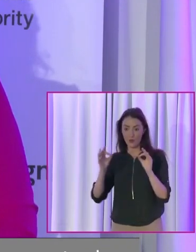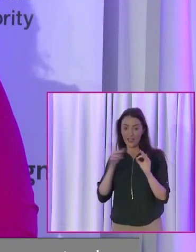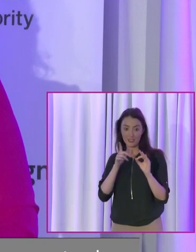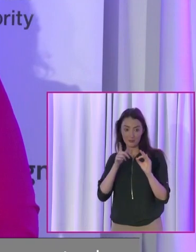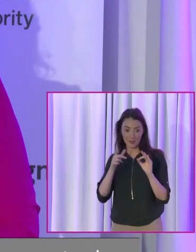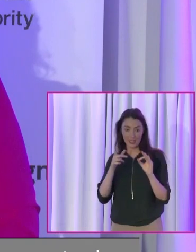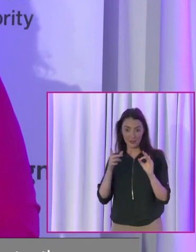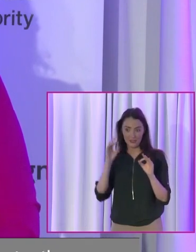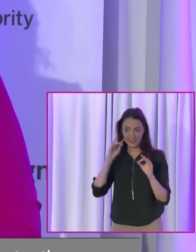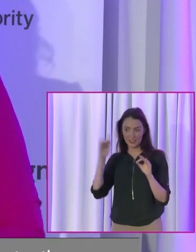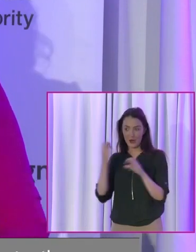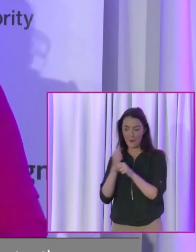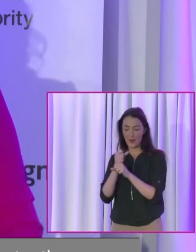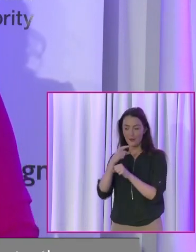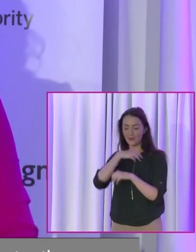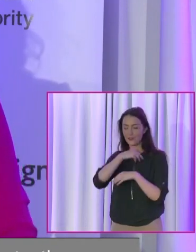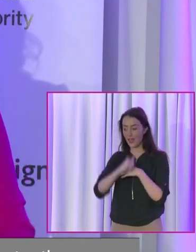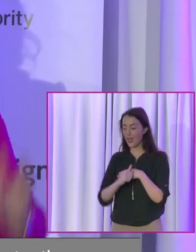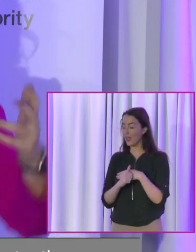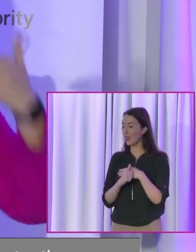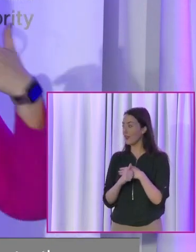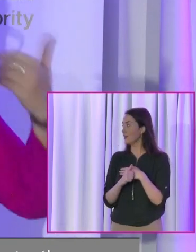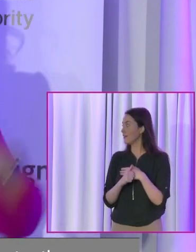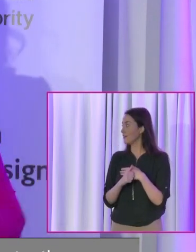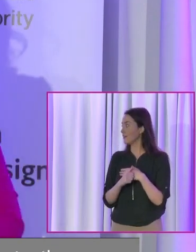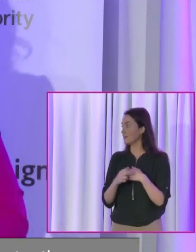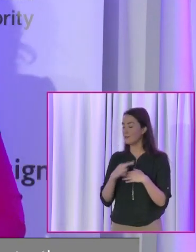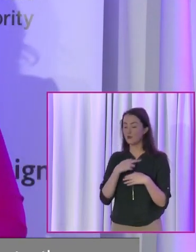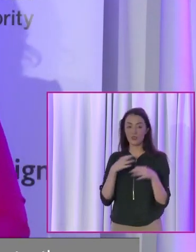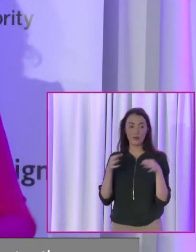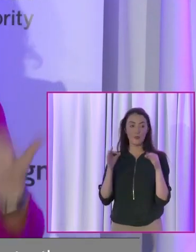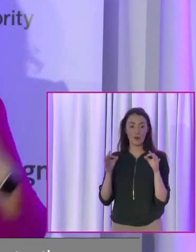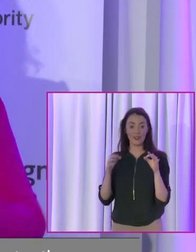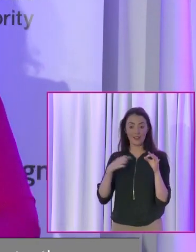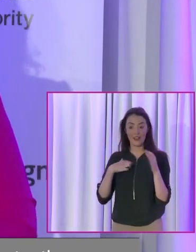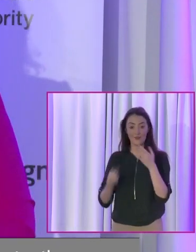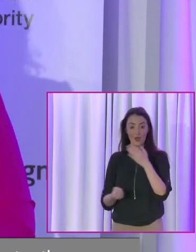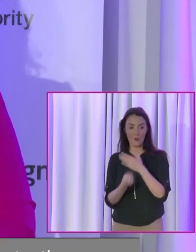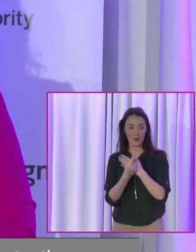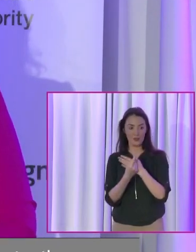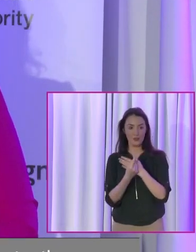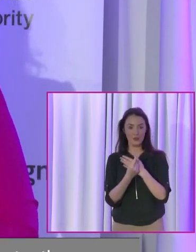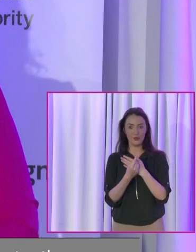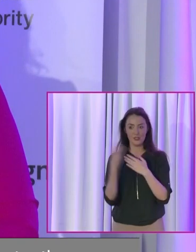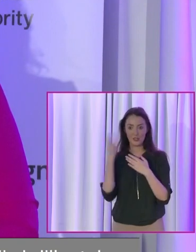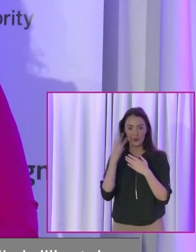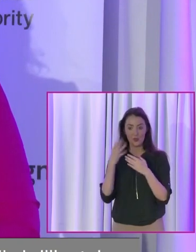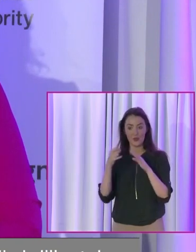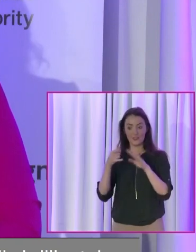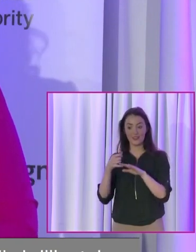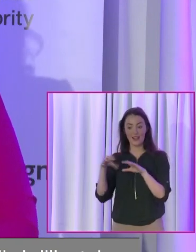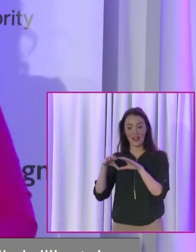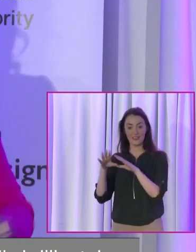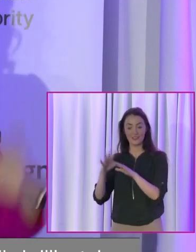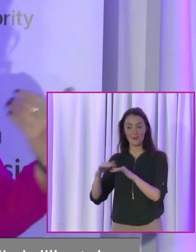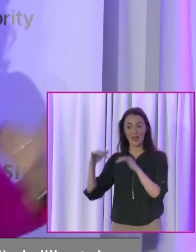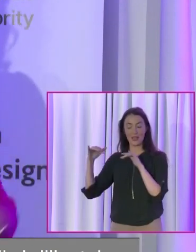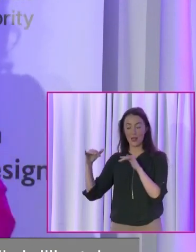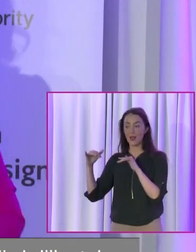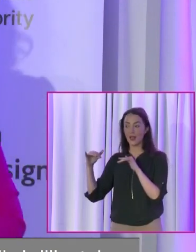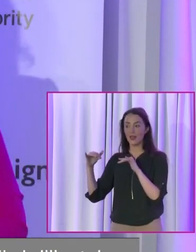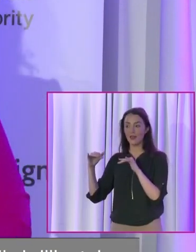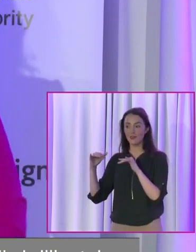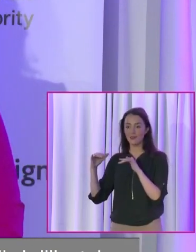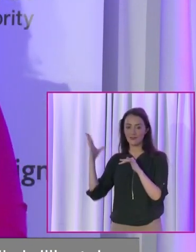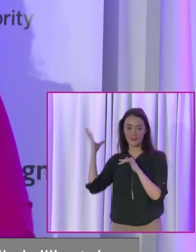to hear from today. And it's just really brilliant. I've had the opportunity to sit in on the last panel and to listen to